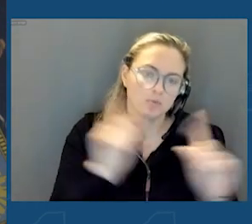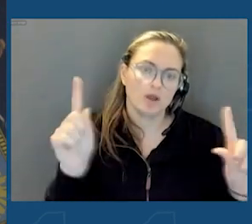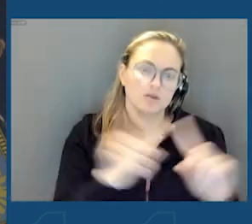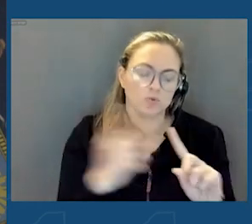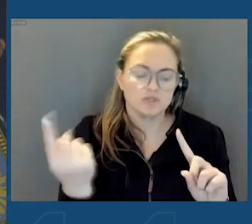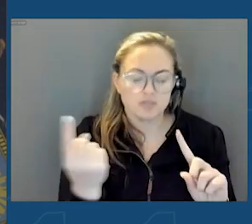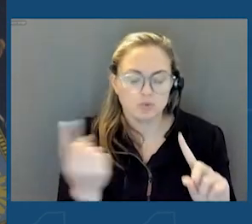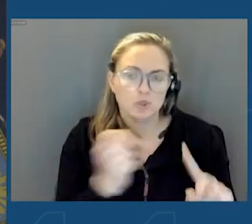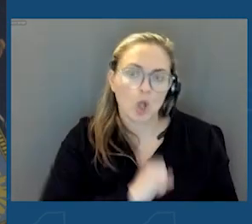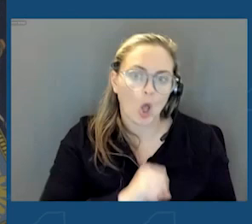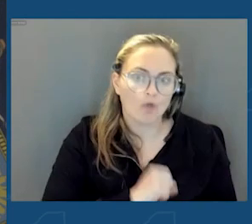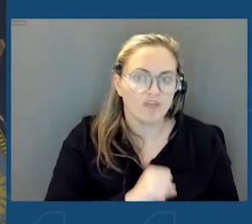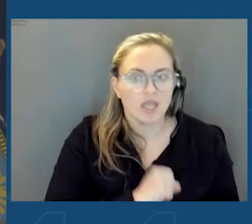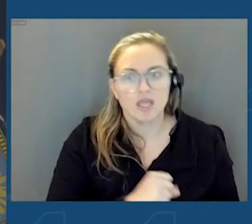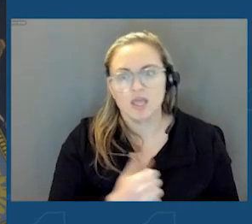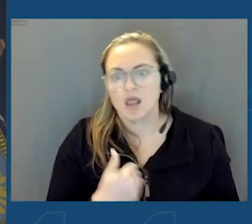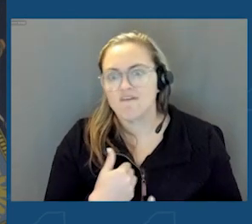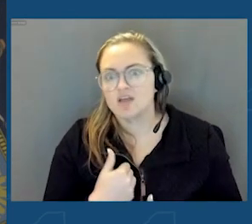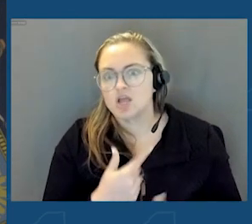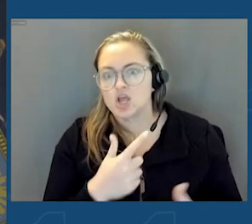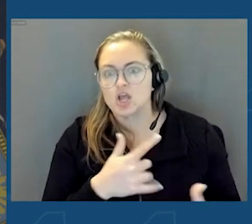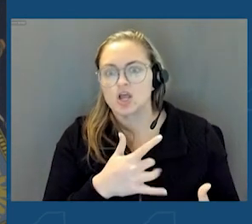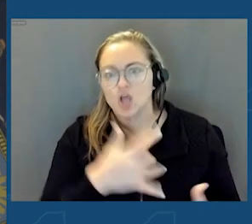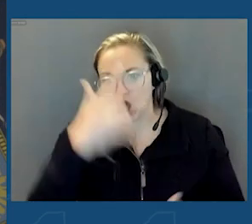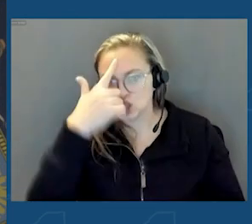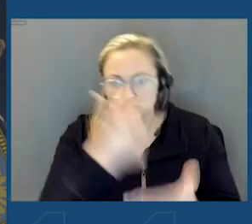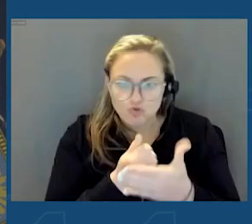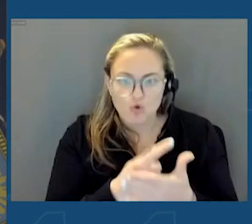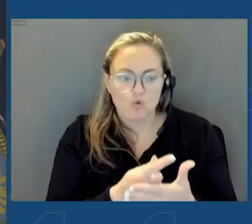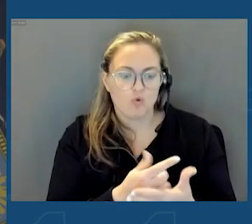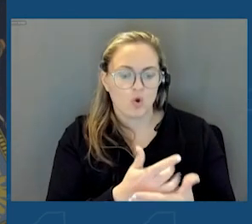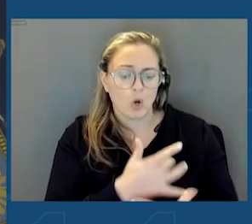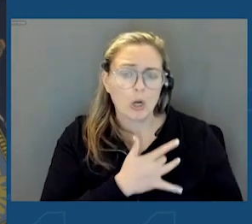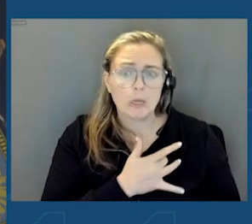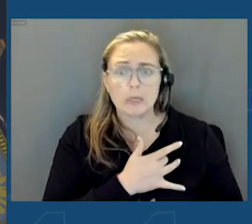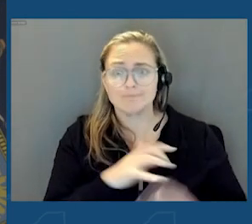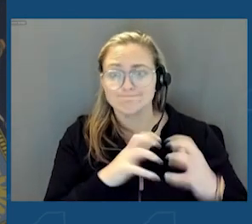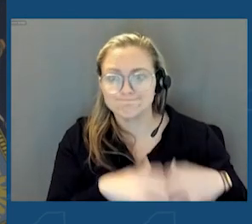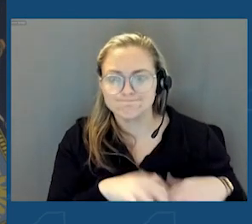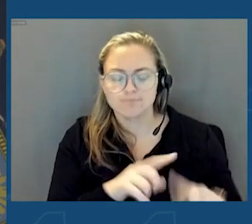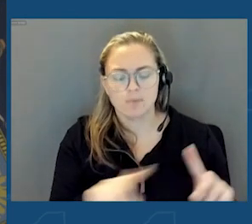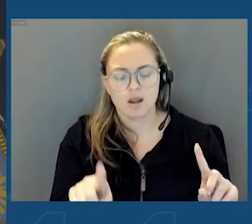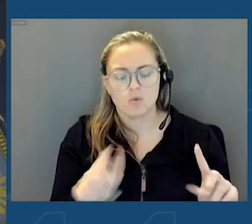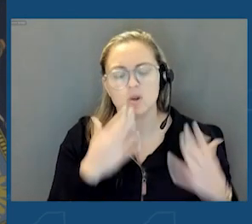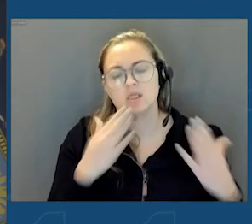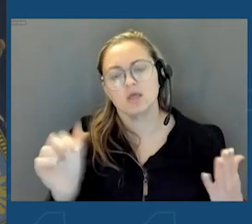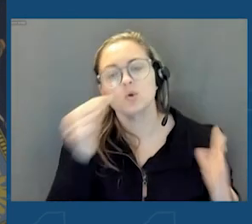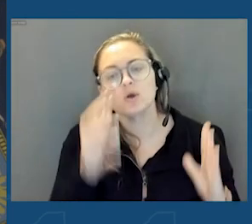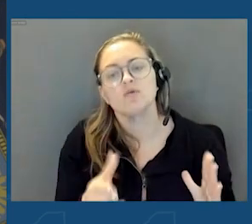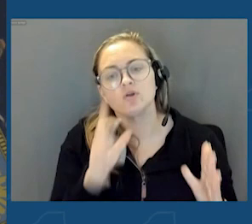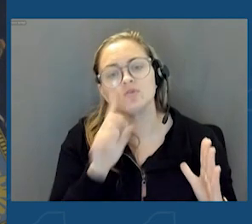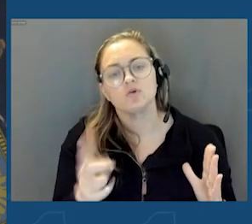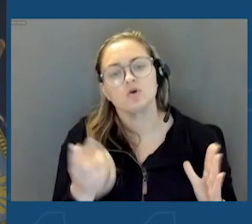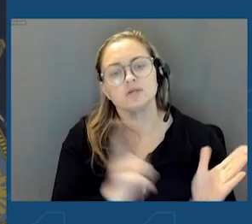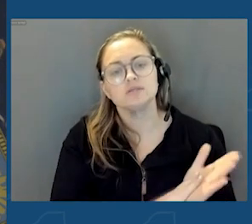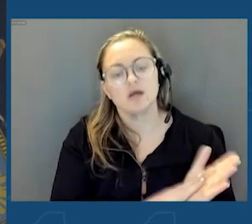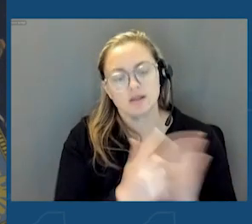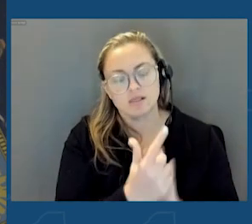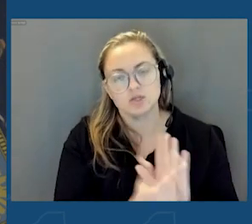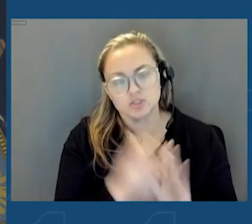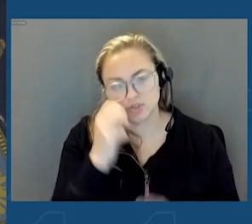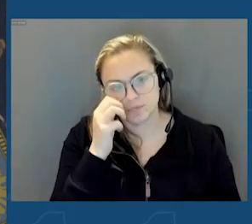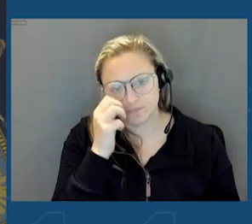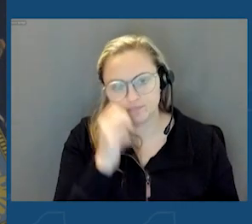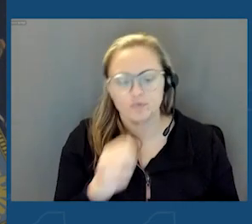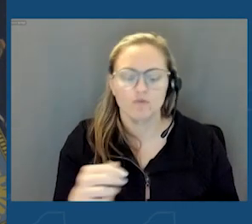starts coughing and having a stroke or a cardiac arrest. But in any event, I want to thank the governor. Thank you so much for signing this legislation, to